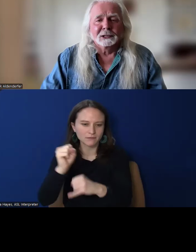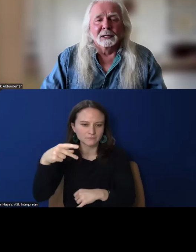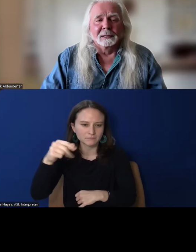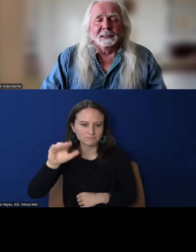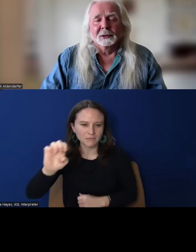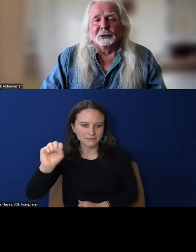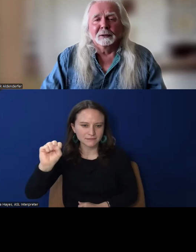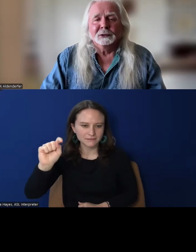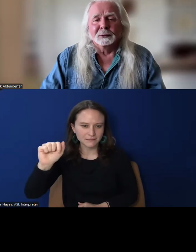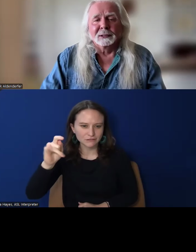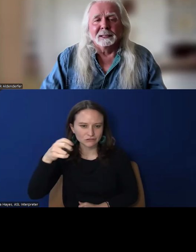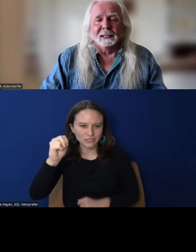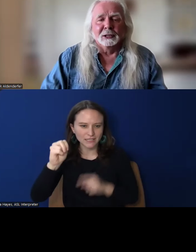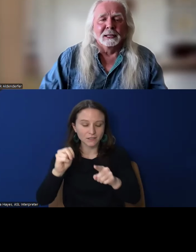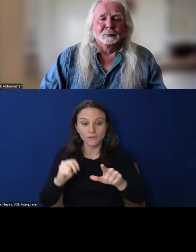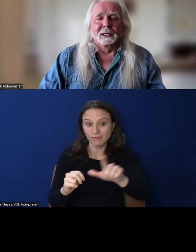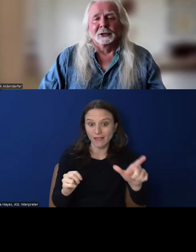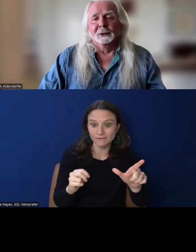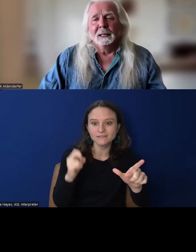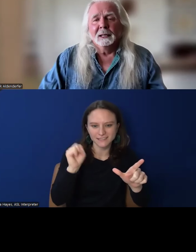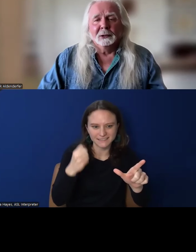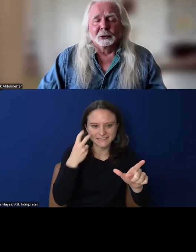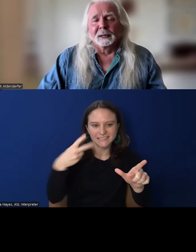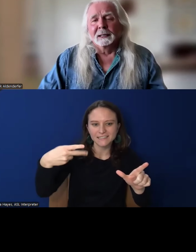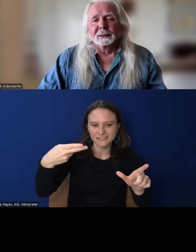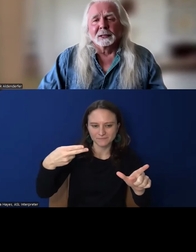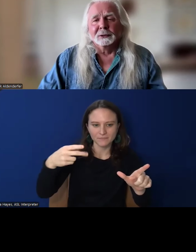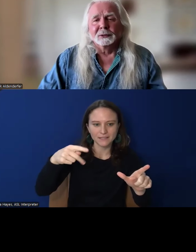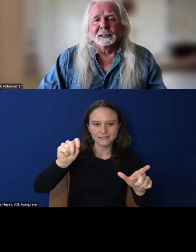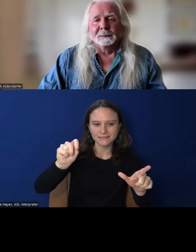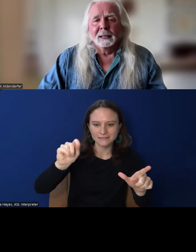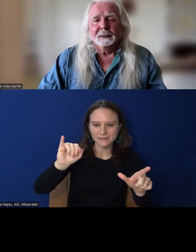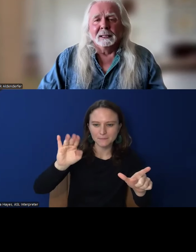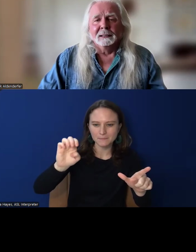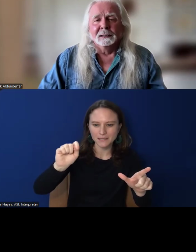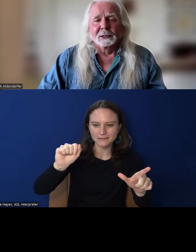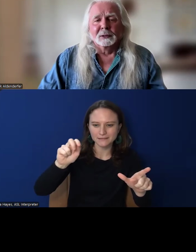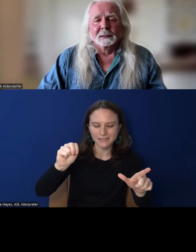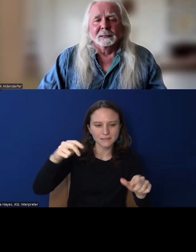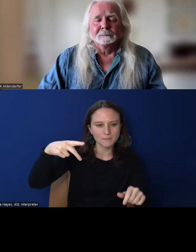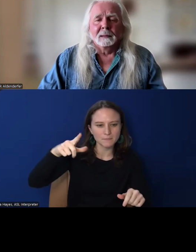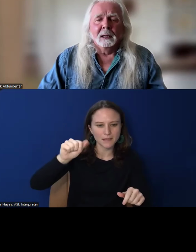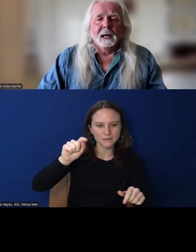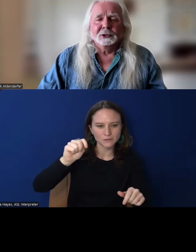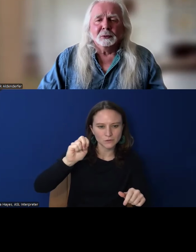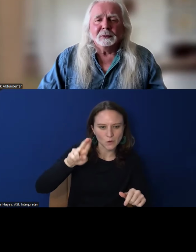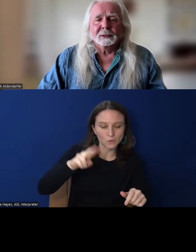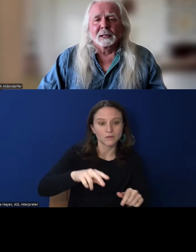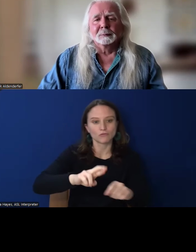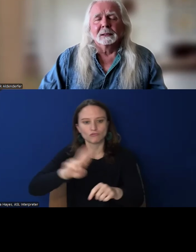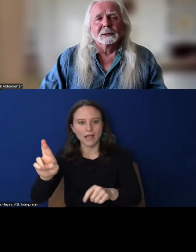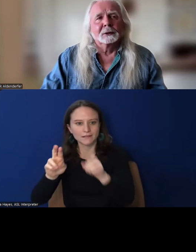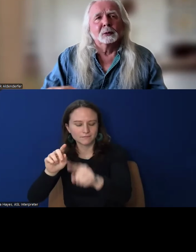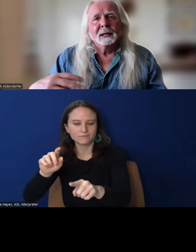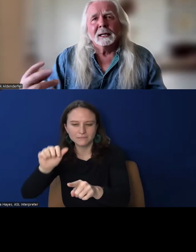Indian subcontinent. On the left, you see the Tibetan Plateau. On the right-hand side, you see the Indian subcontinent. I show you this